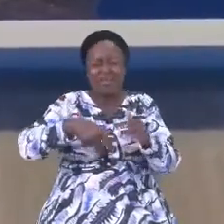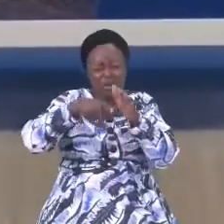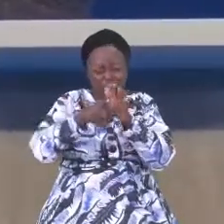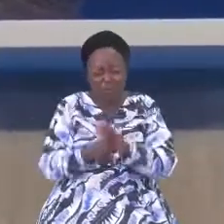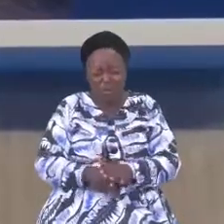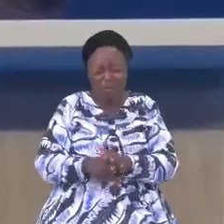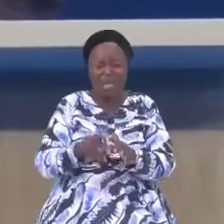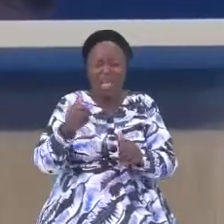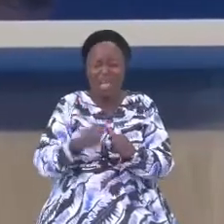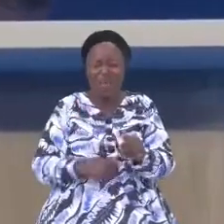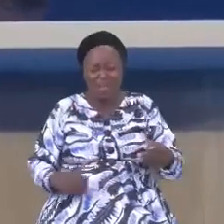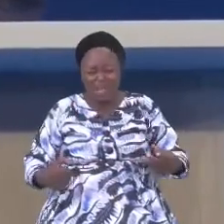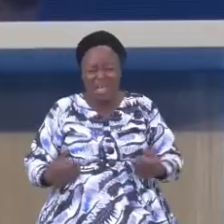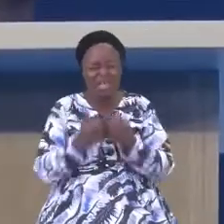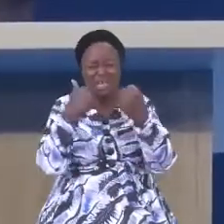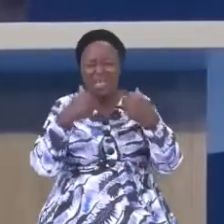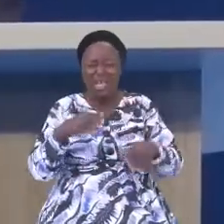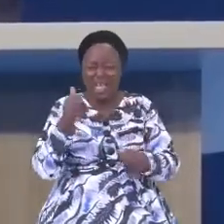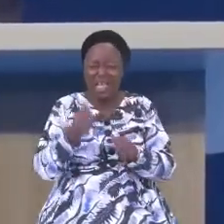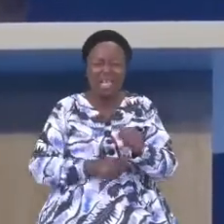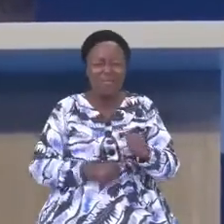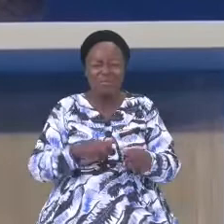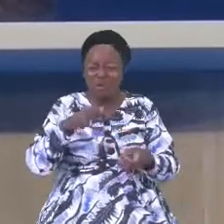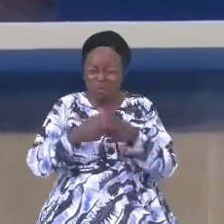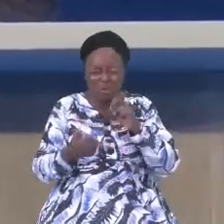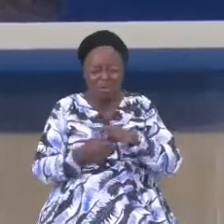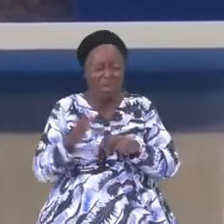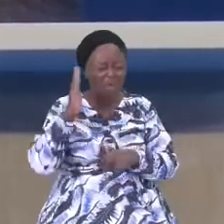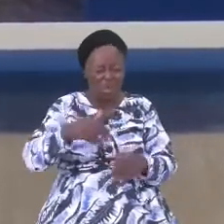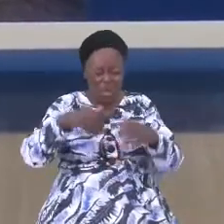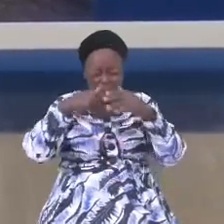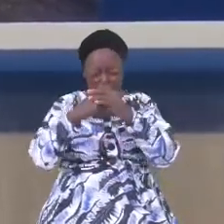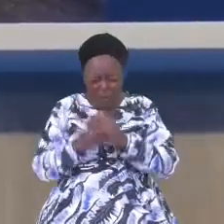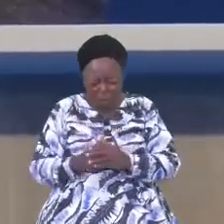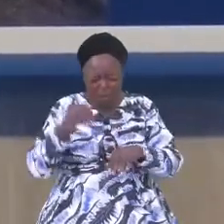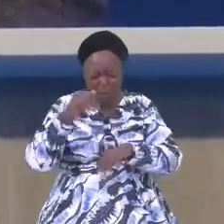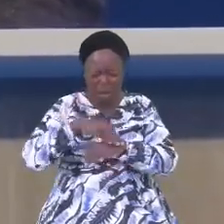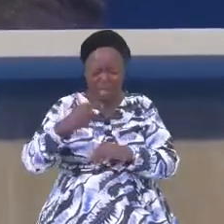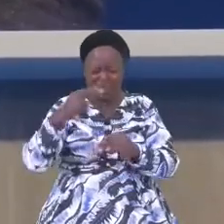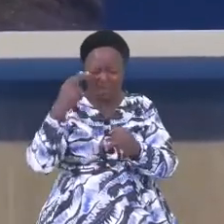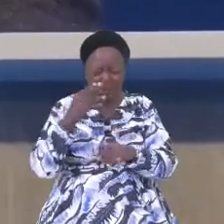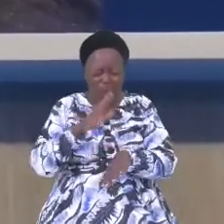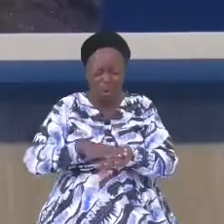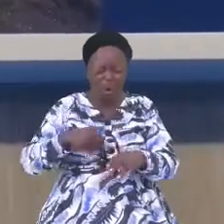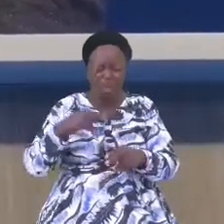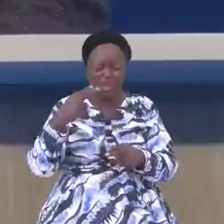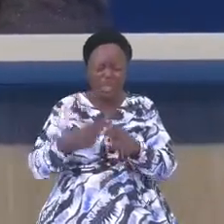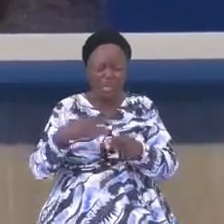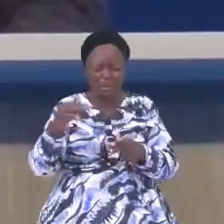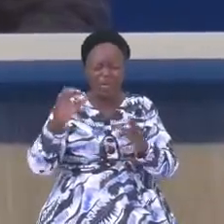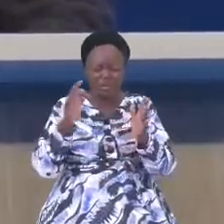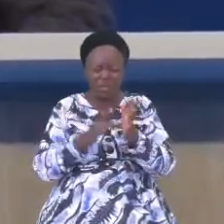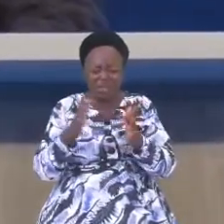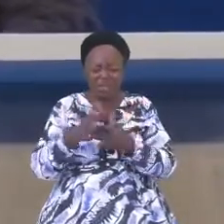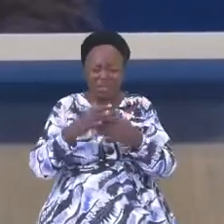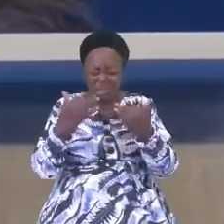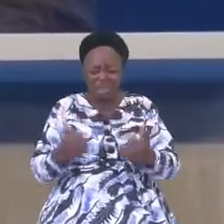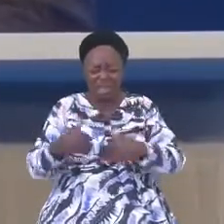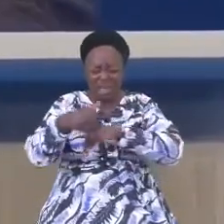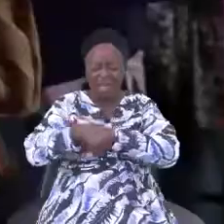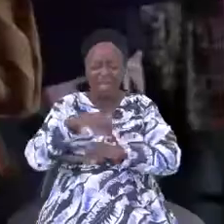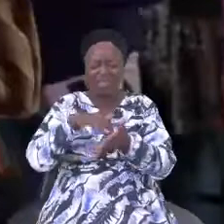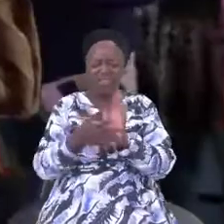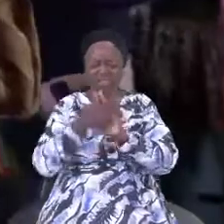attack, every affliction will bow at the mention of the name of Jesus tonight in